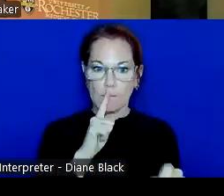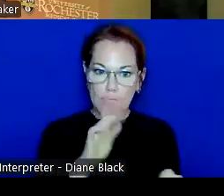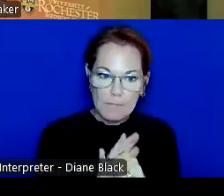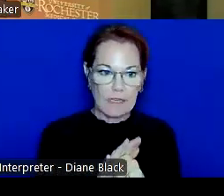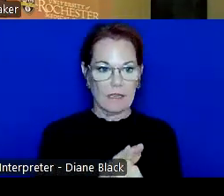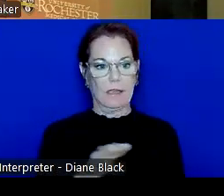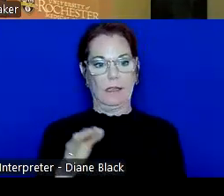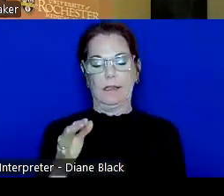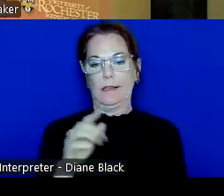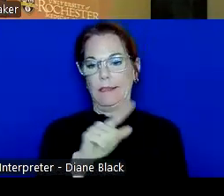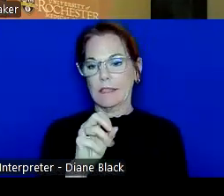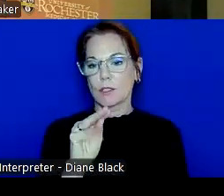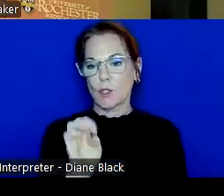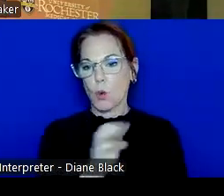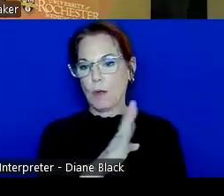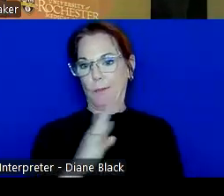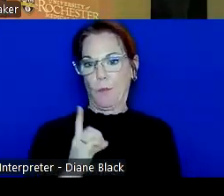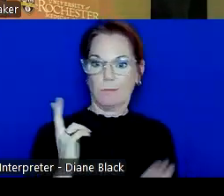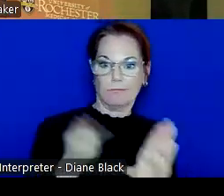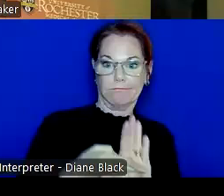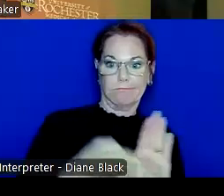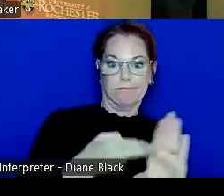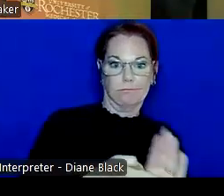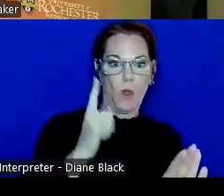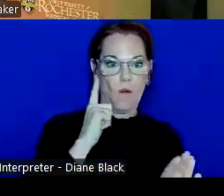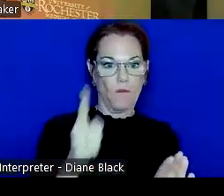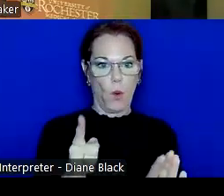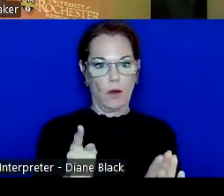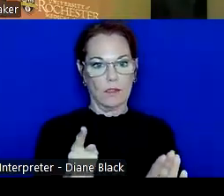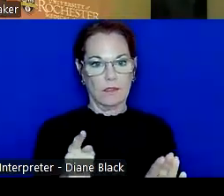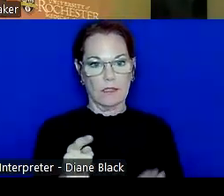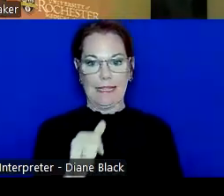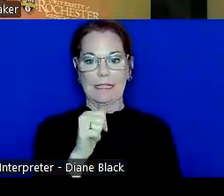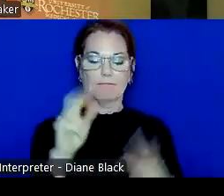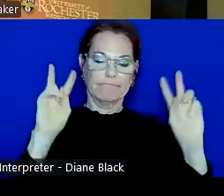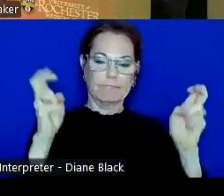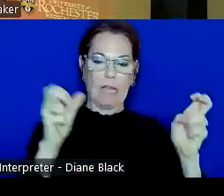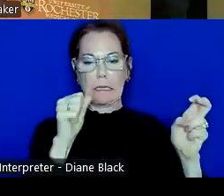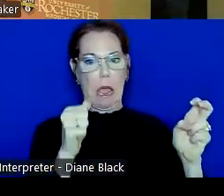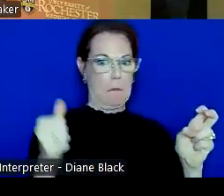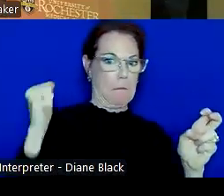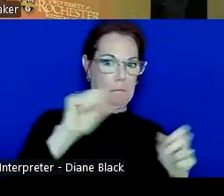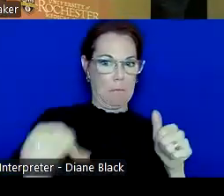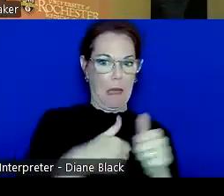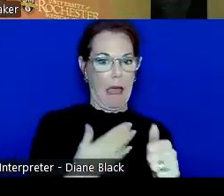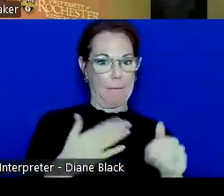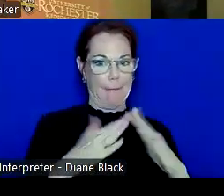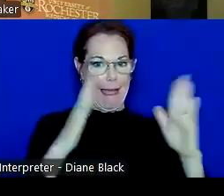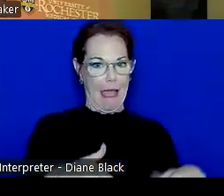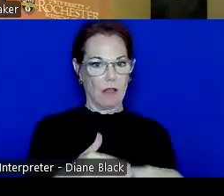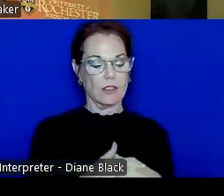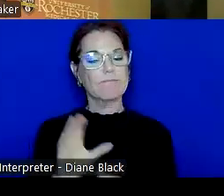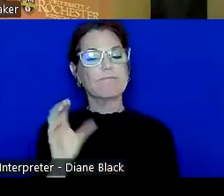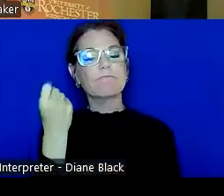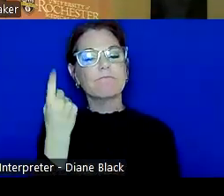zoning boards participating in this idea of NIMBYism, or not behind my house, not in my backyard. Their codes were designed to